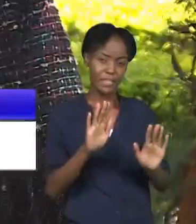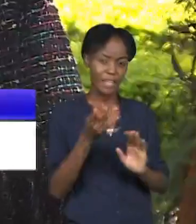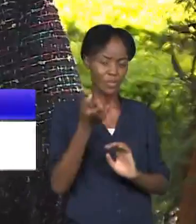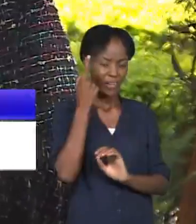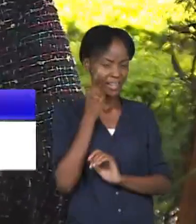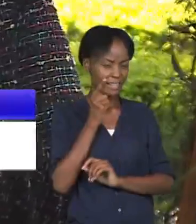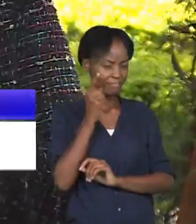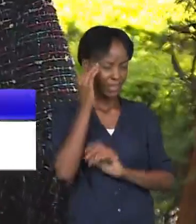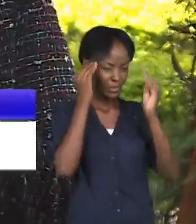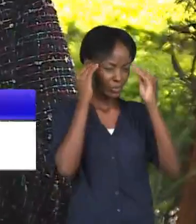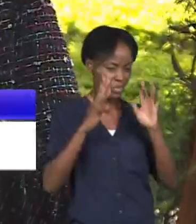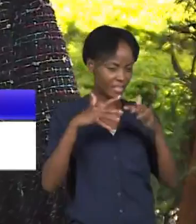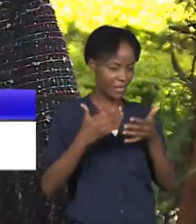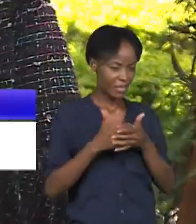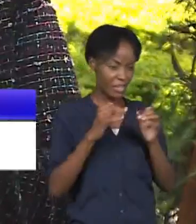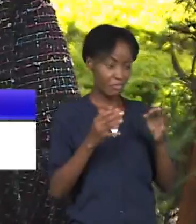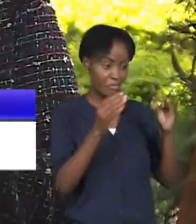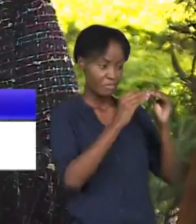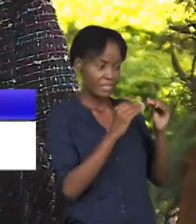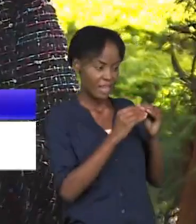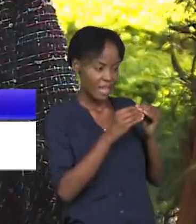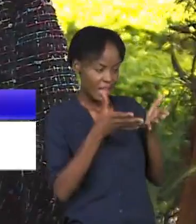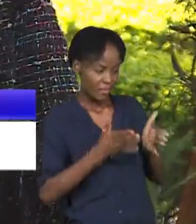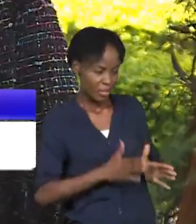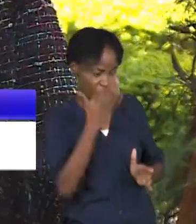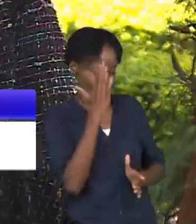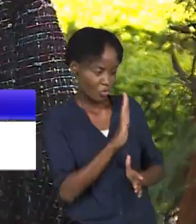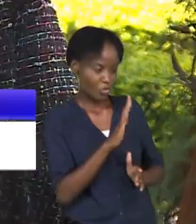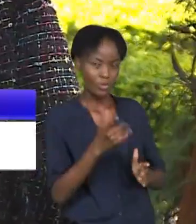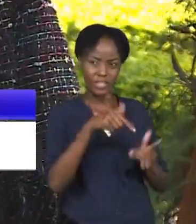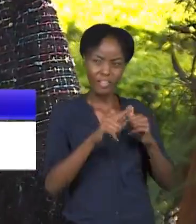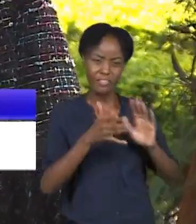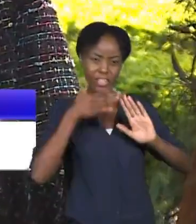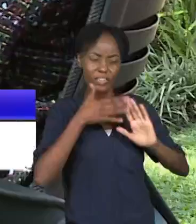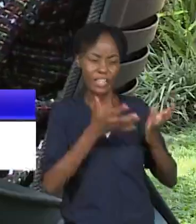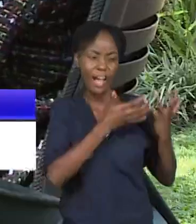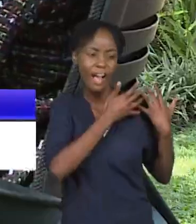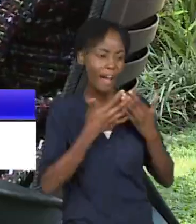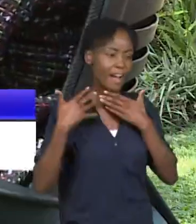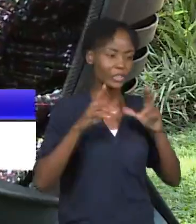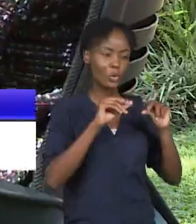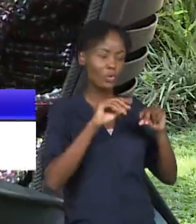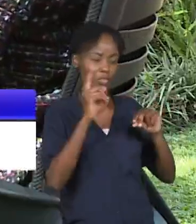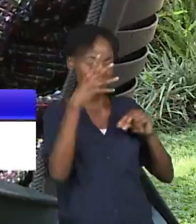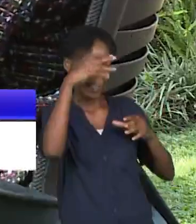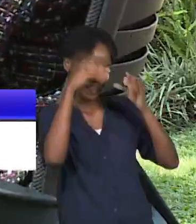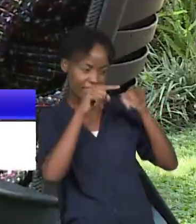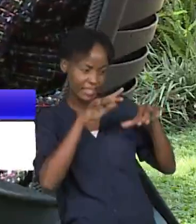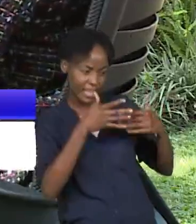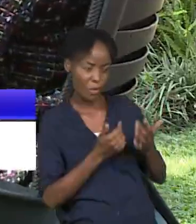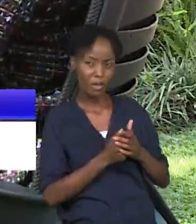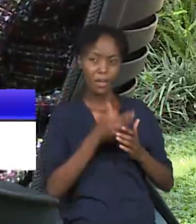them. Like when you're meeting somebody whom you don't know, you don't rush and just embrace someone. You start learning. So I think they should have relearned their